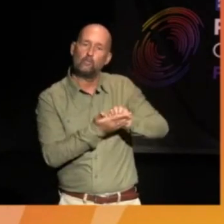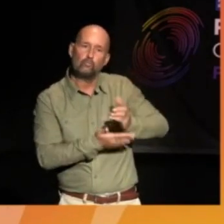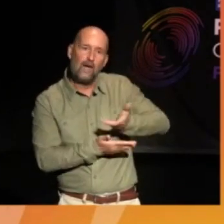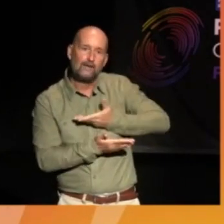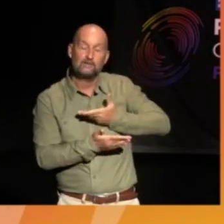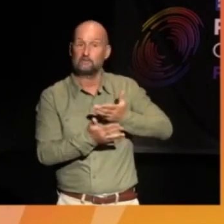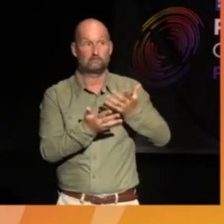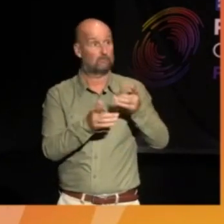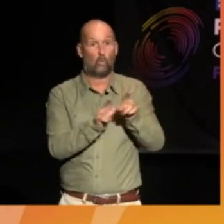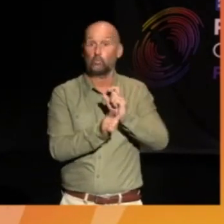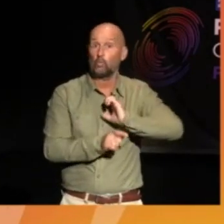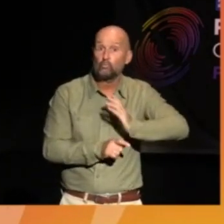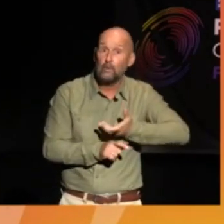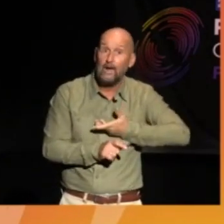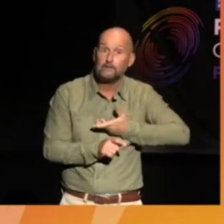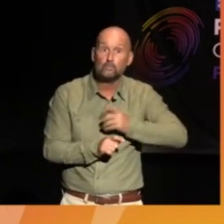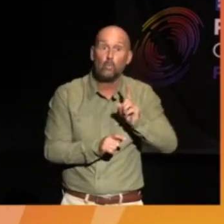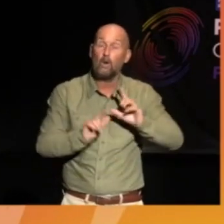play?